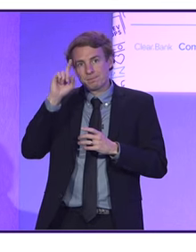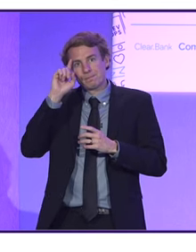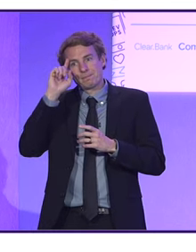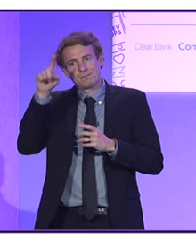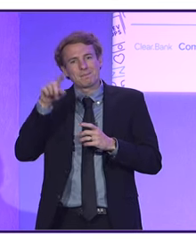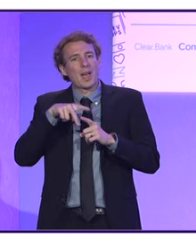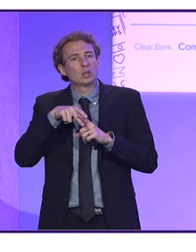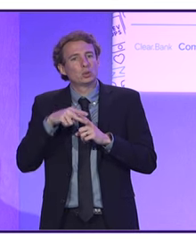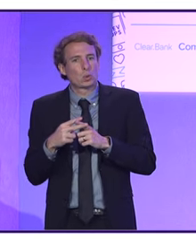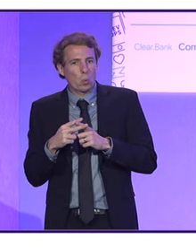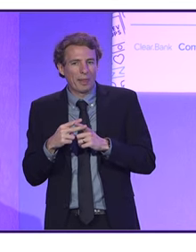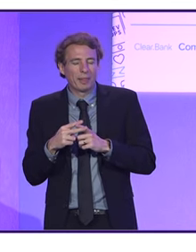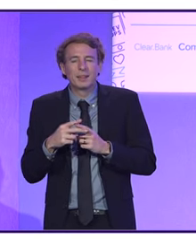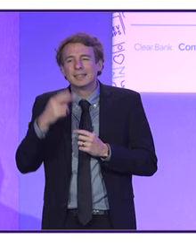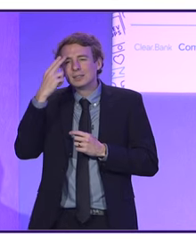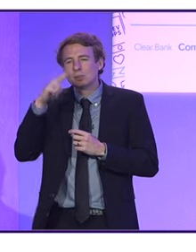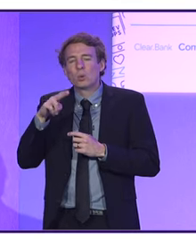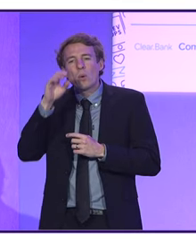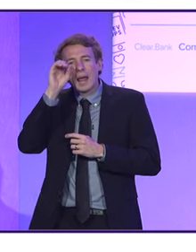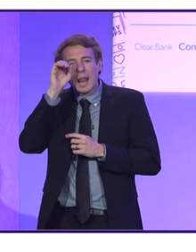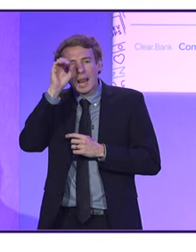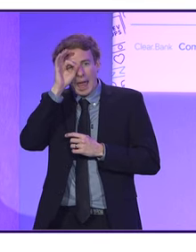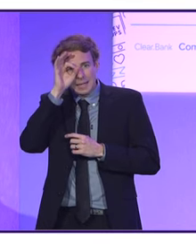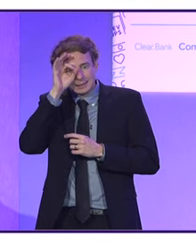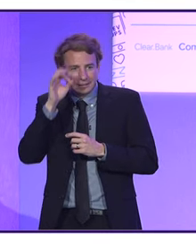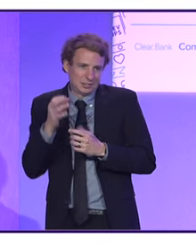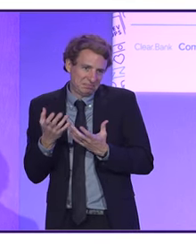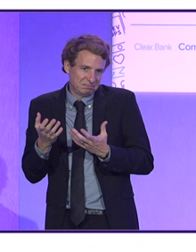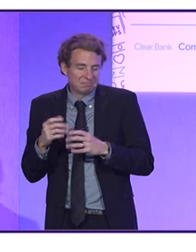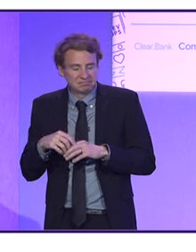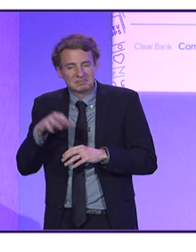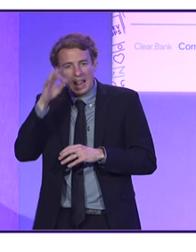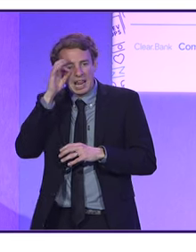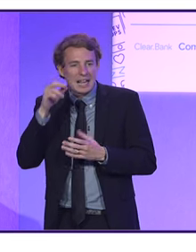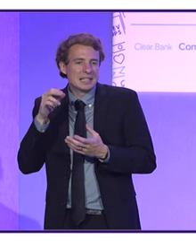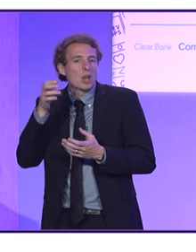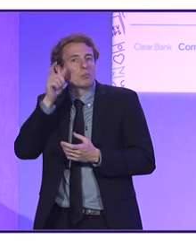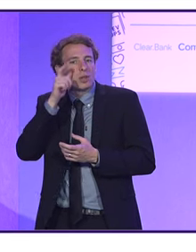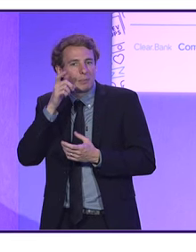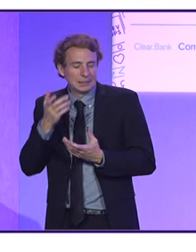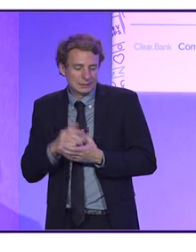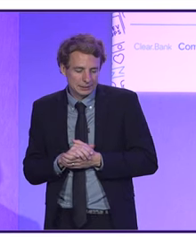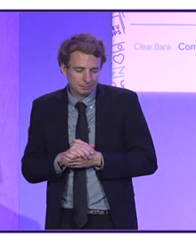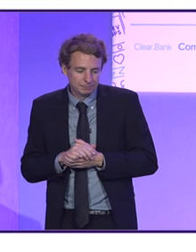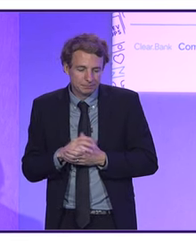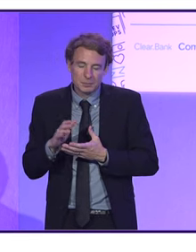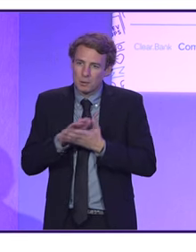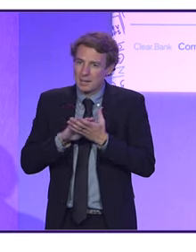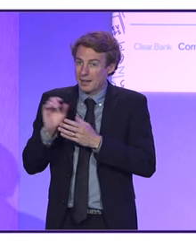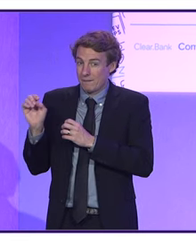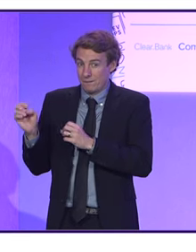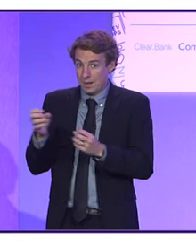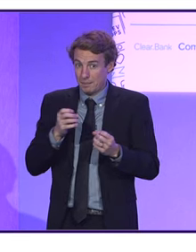observability, which is essentially a taxonomy for feedback. So it broadly categorizes types of feedback into